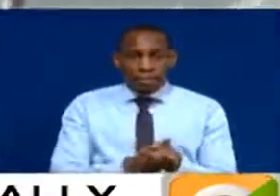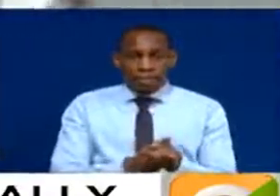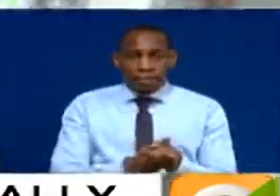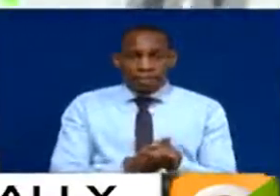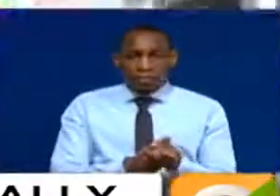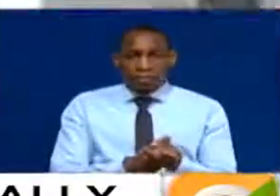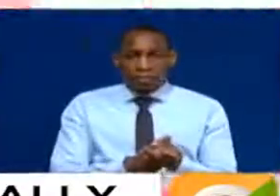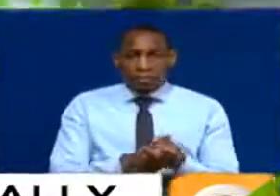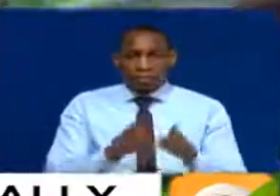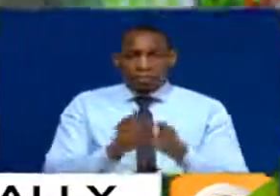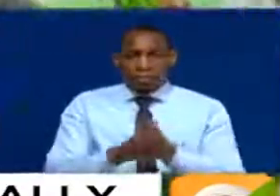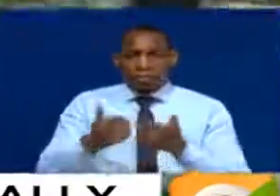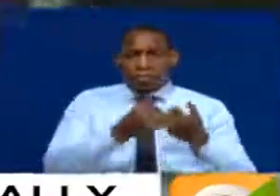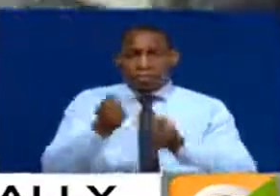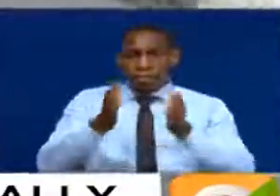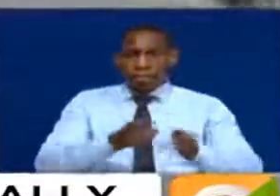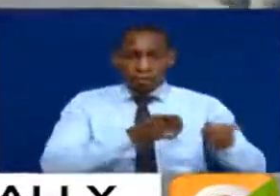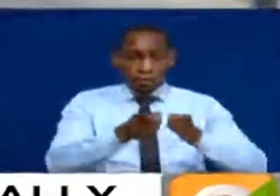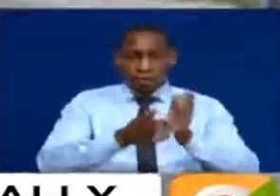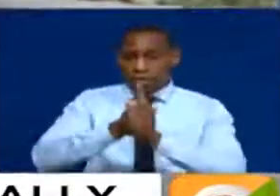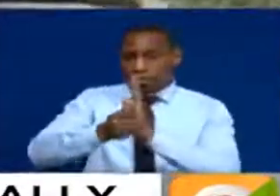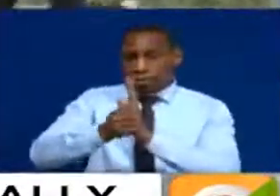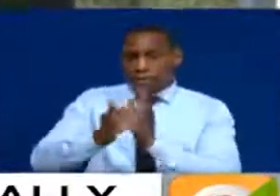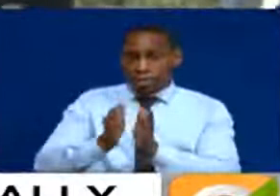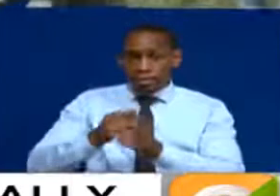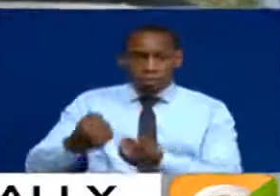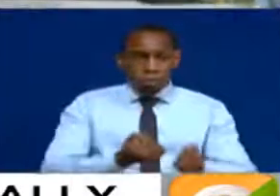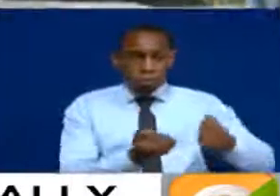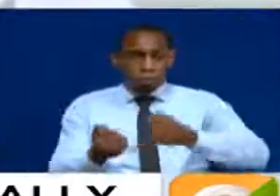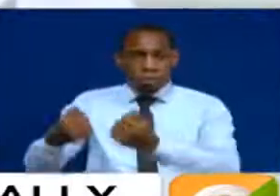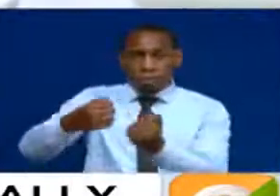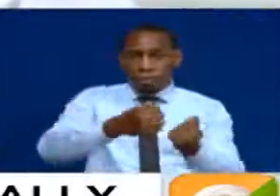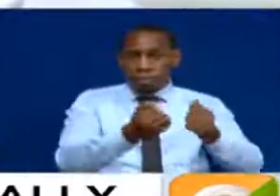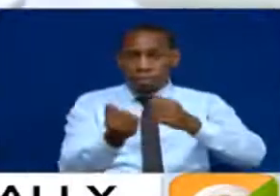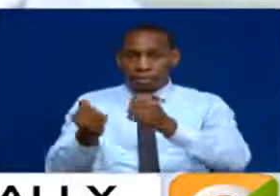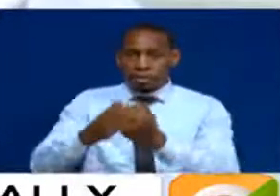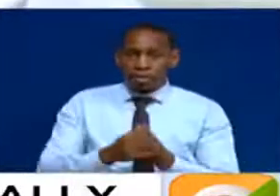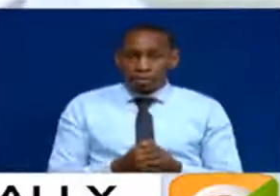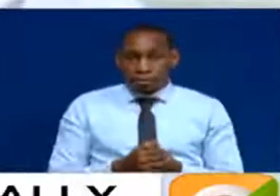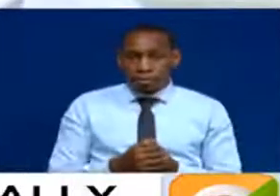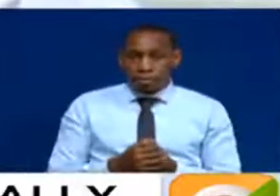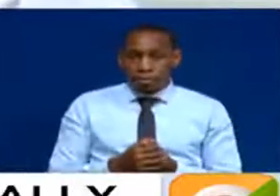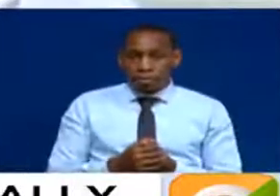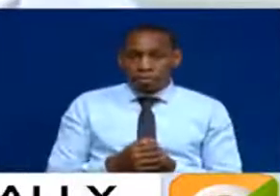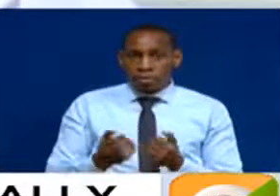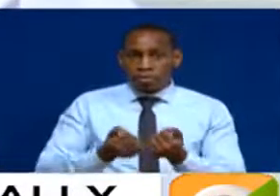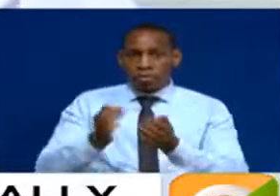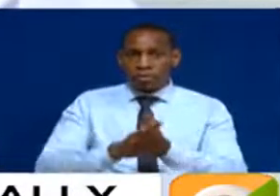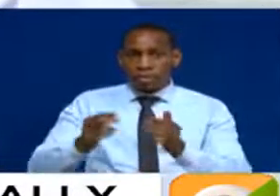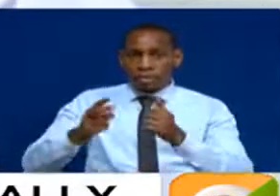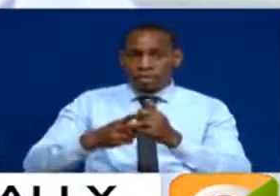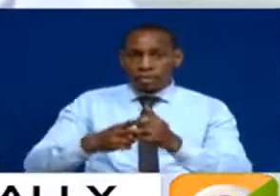Kiptagich and should test the driver's control skills when they maneuver through 16 hairpins covering